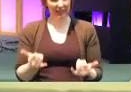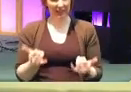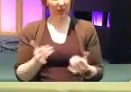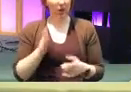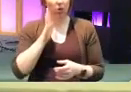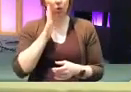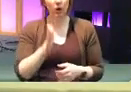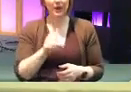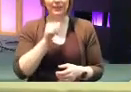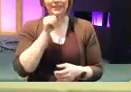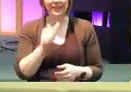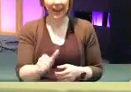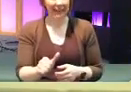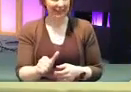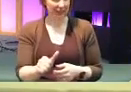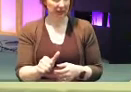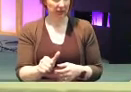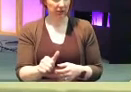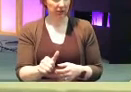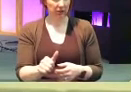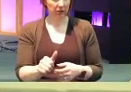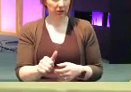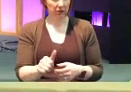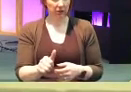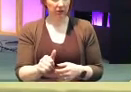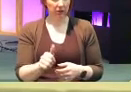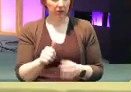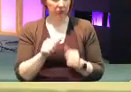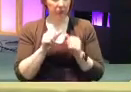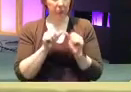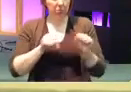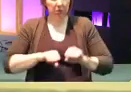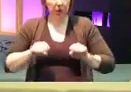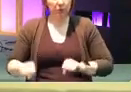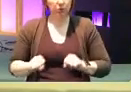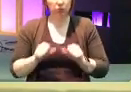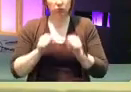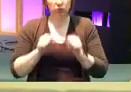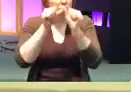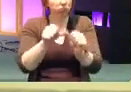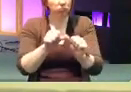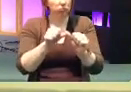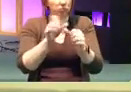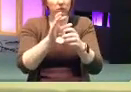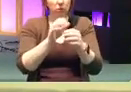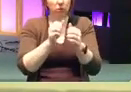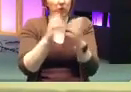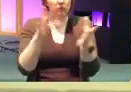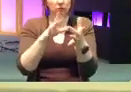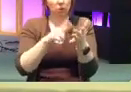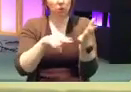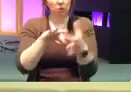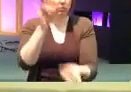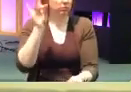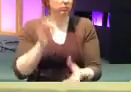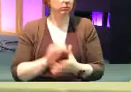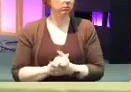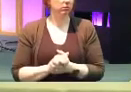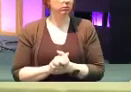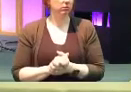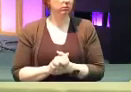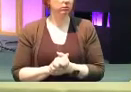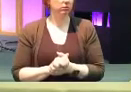will not make it spiritually in the culture in which they are living without a supernatural